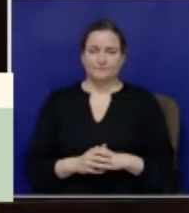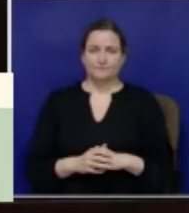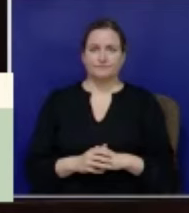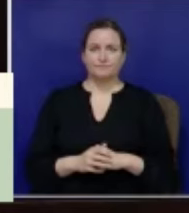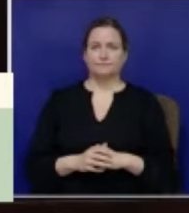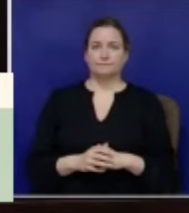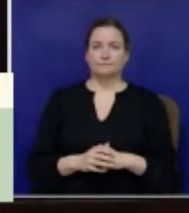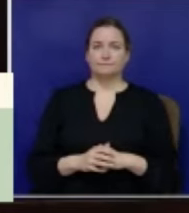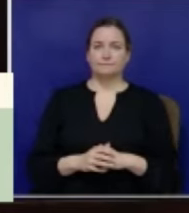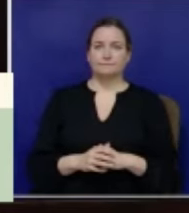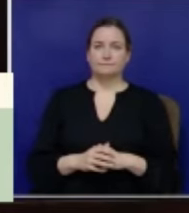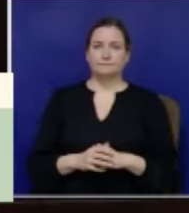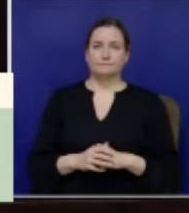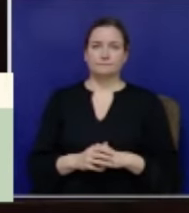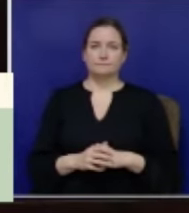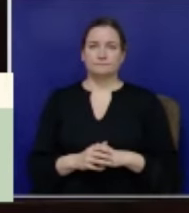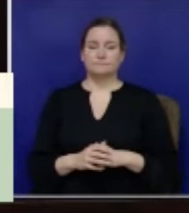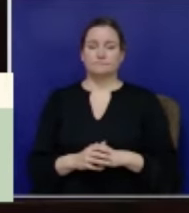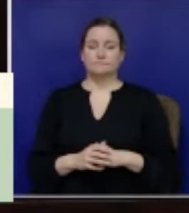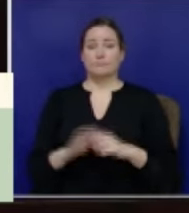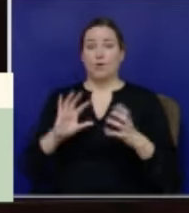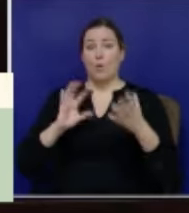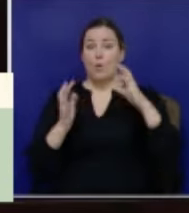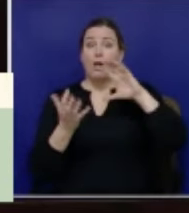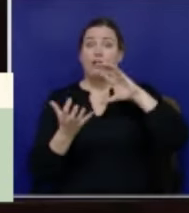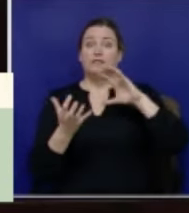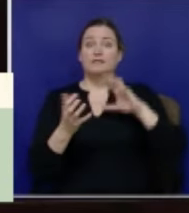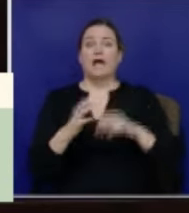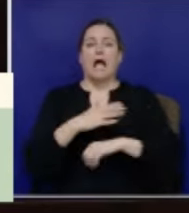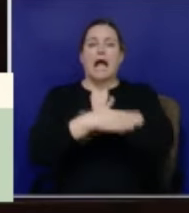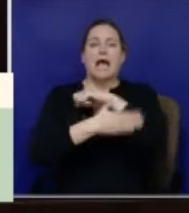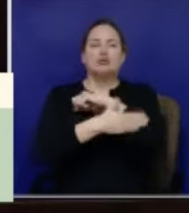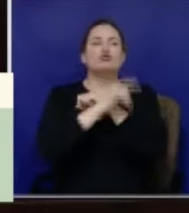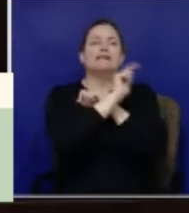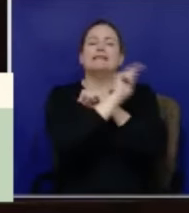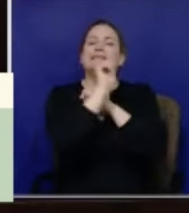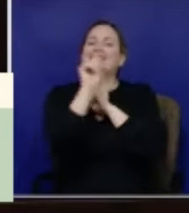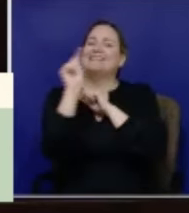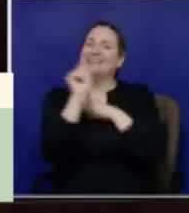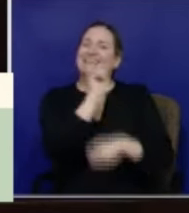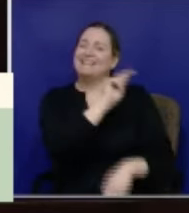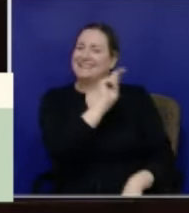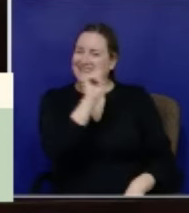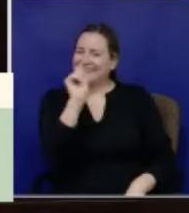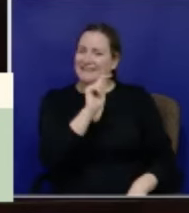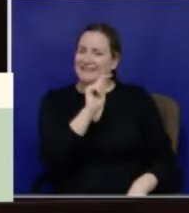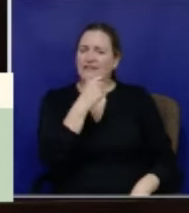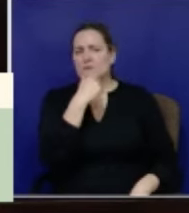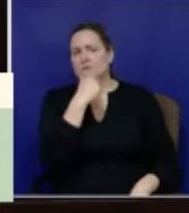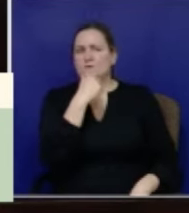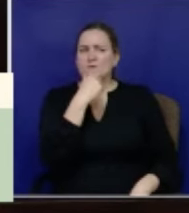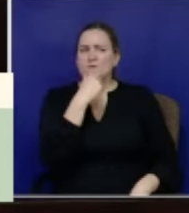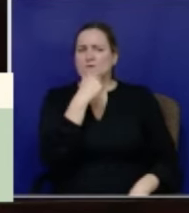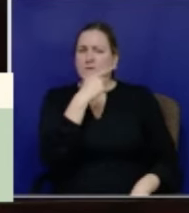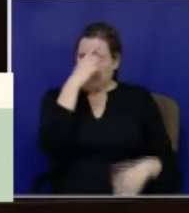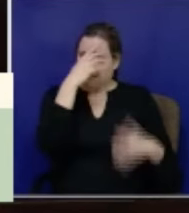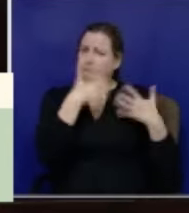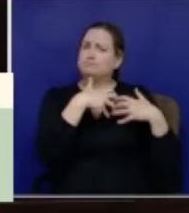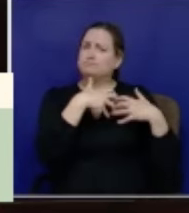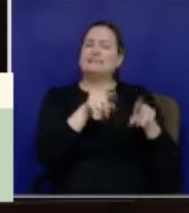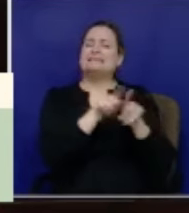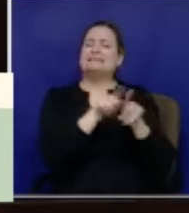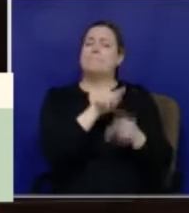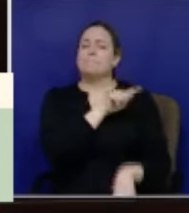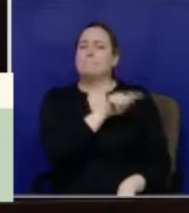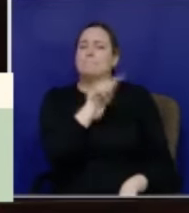Chairperson, countries across the world have been asking questions or even having full parliamentary inquiries into how their governments